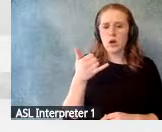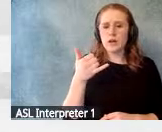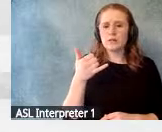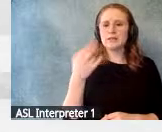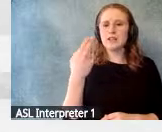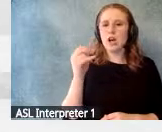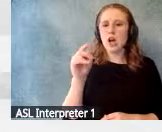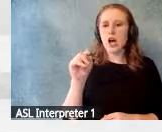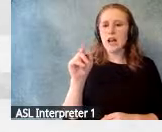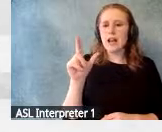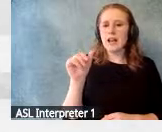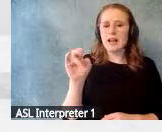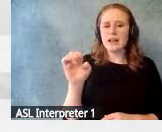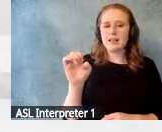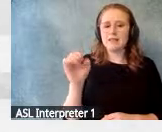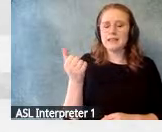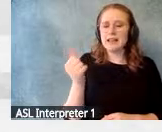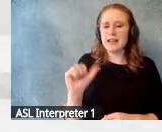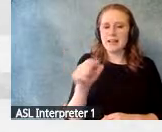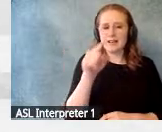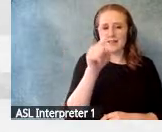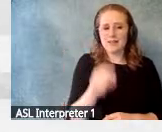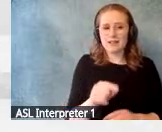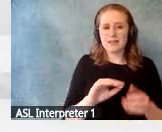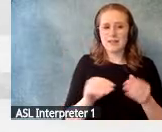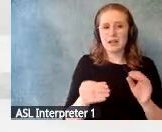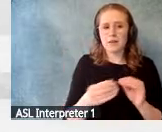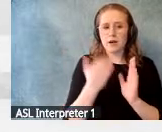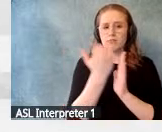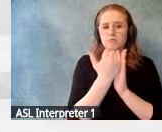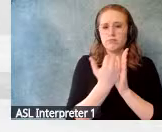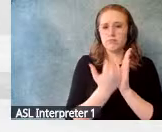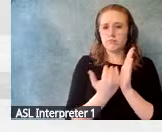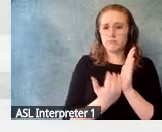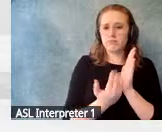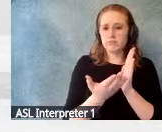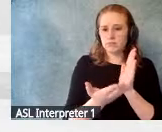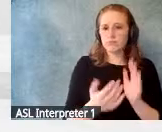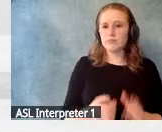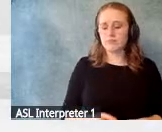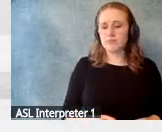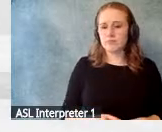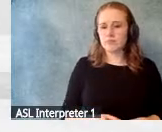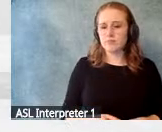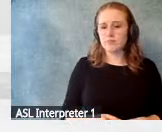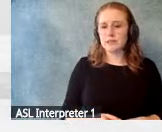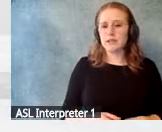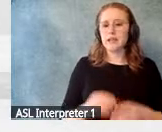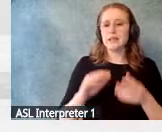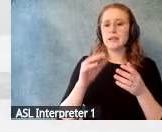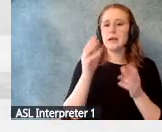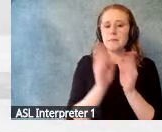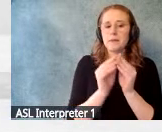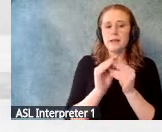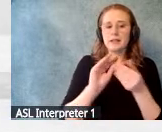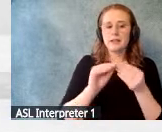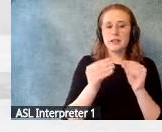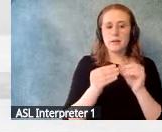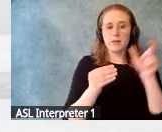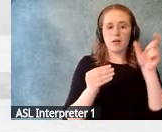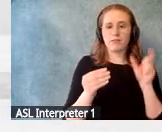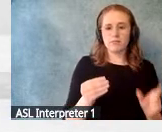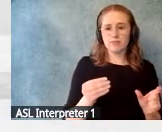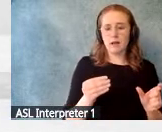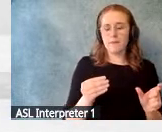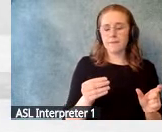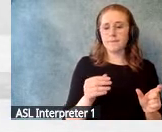hotline at any of these numbers listed on the screen and use the meeting number on the bottom of the screen.